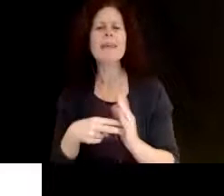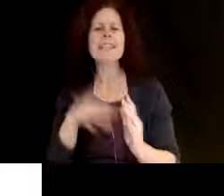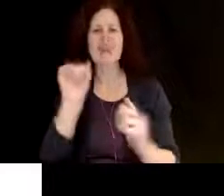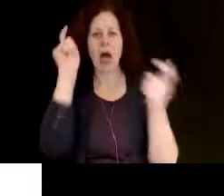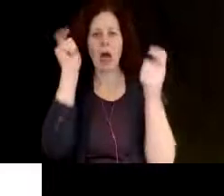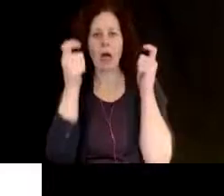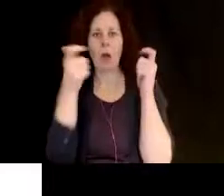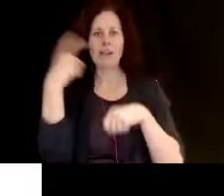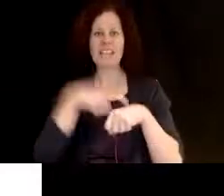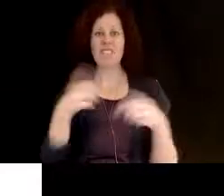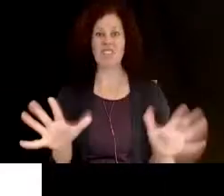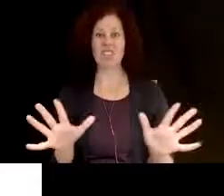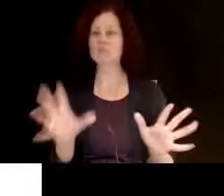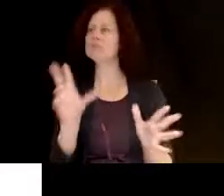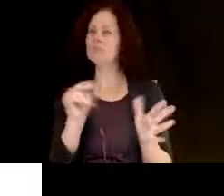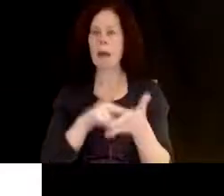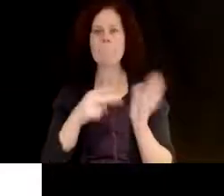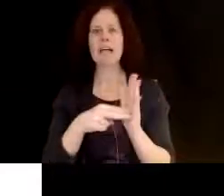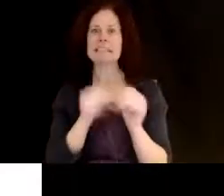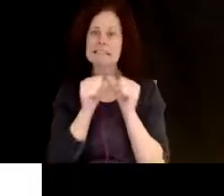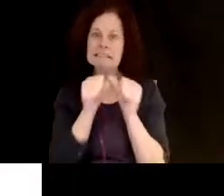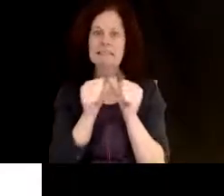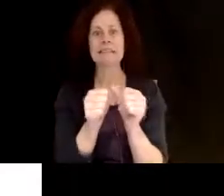reinforcement. Next slide.